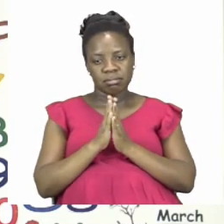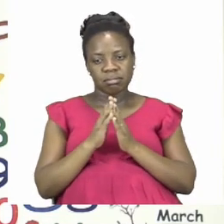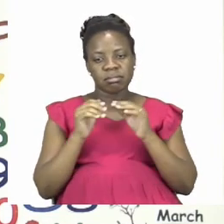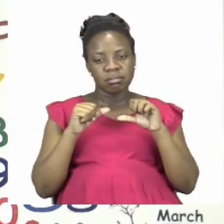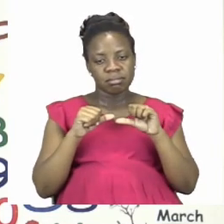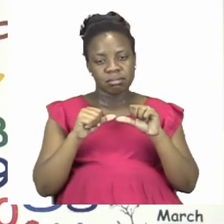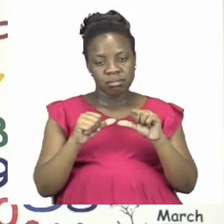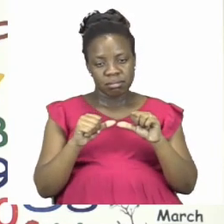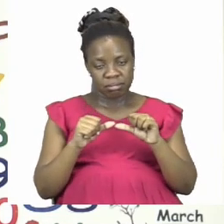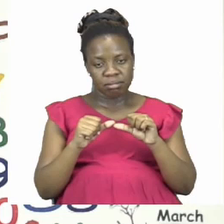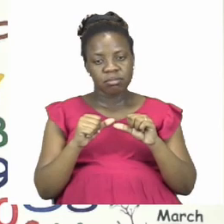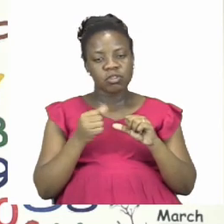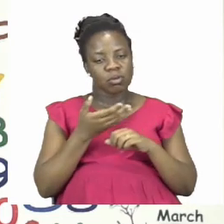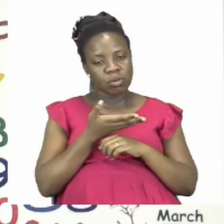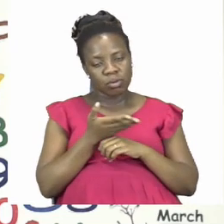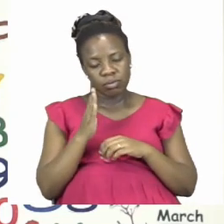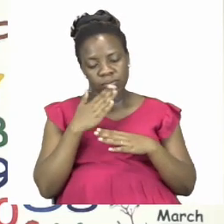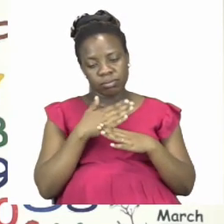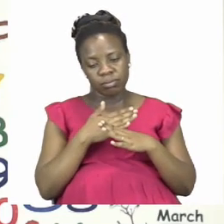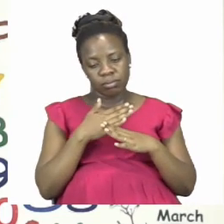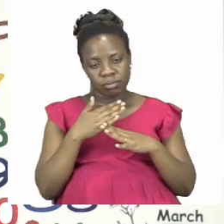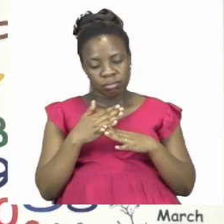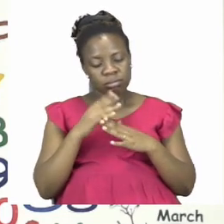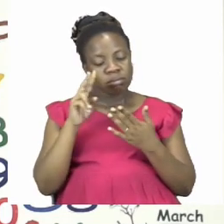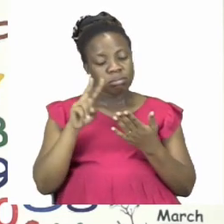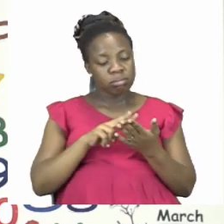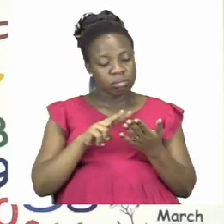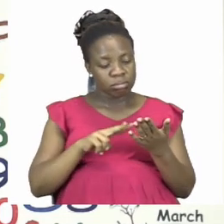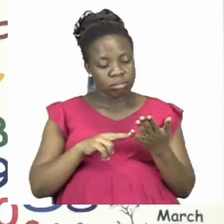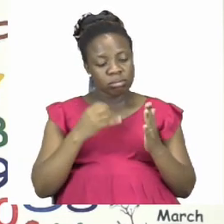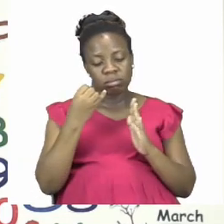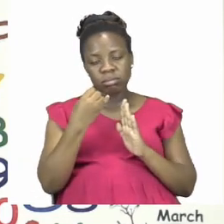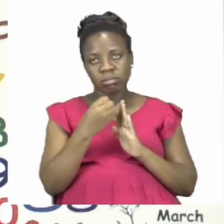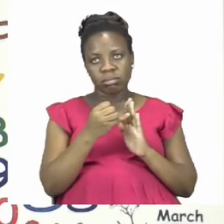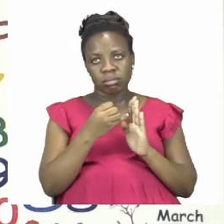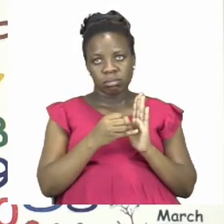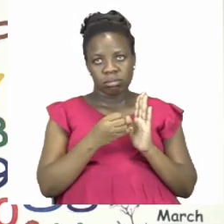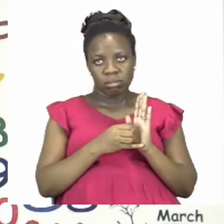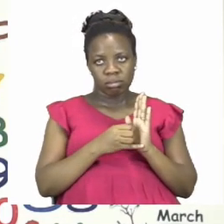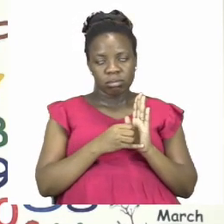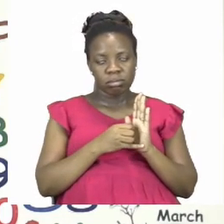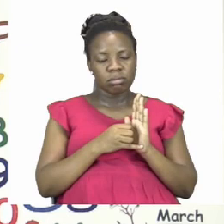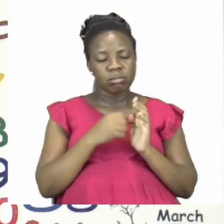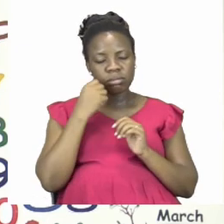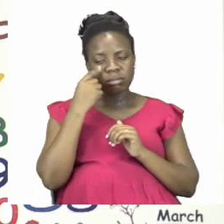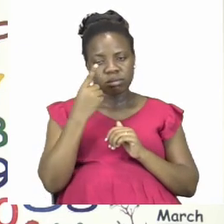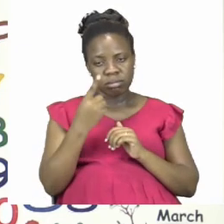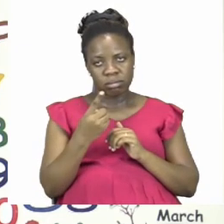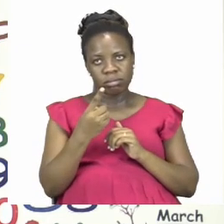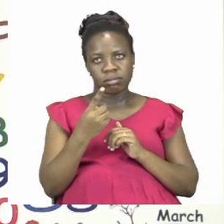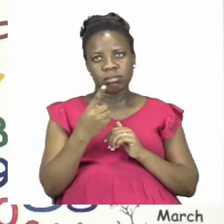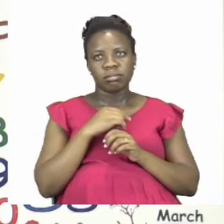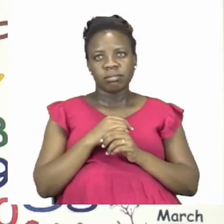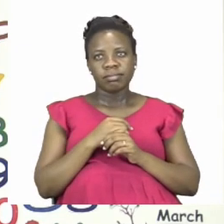both exercises by yourself. Read the instructions clearly, especially the questions. When you're using your ruler,